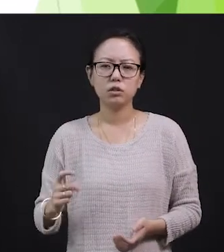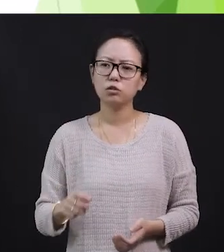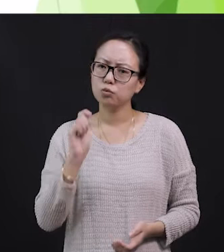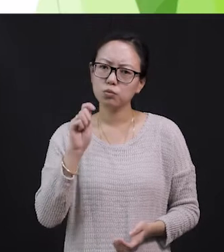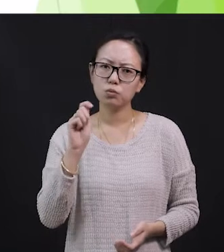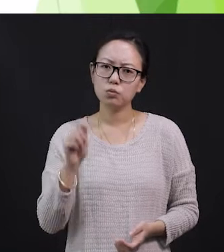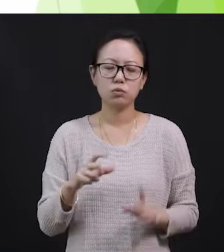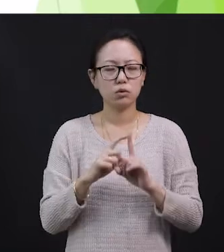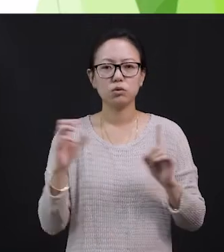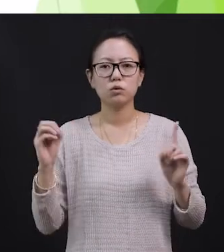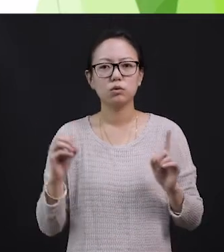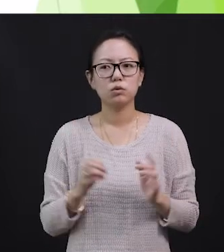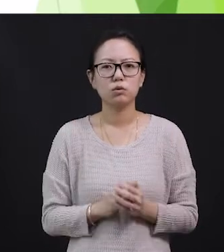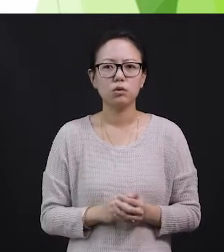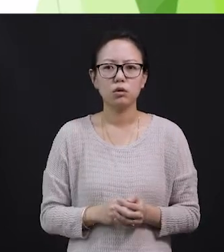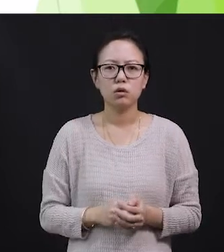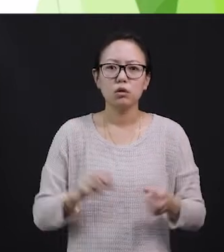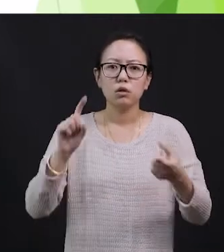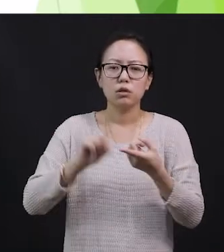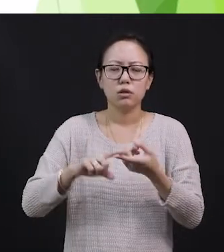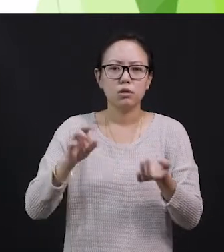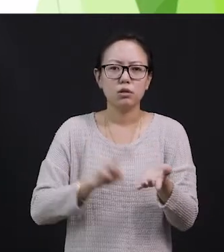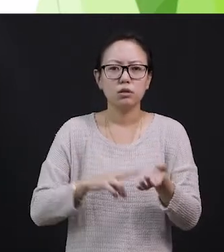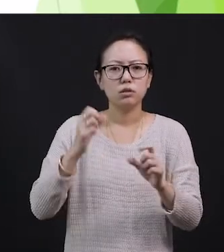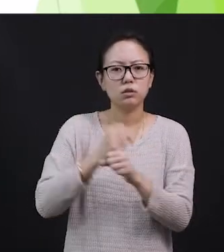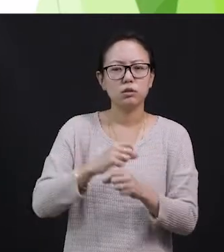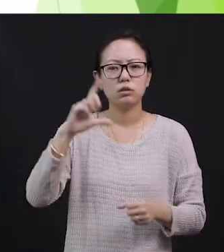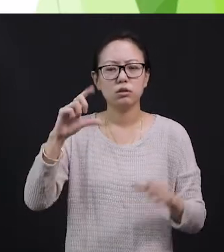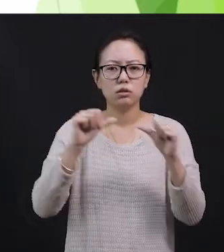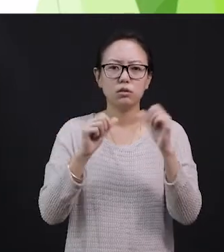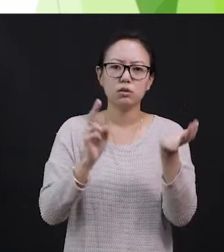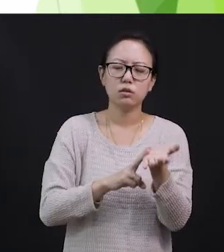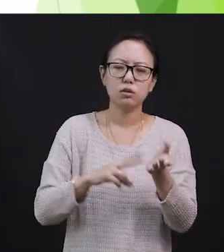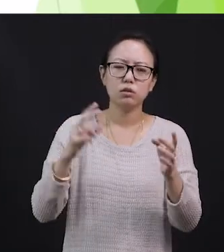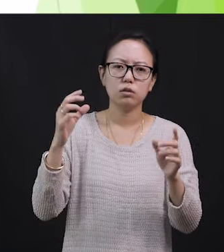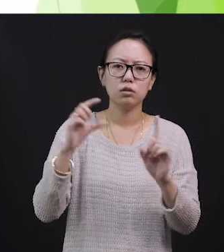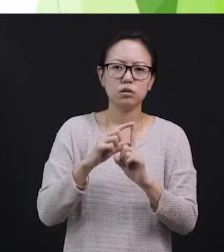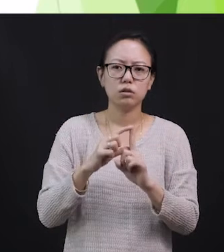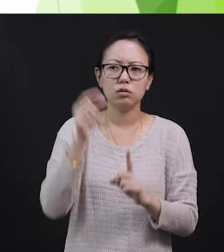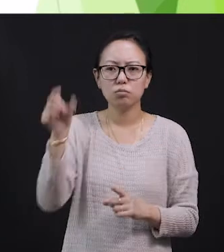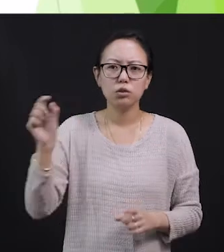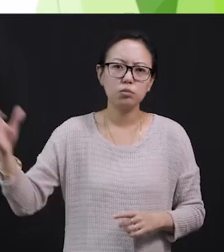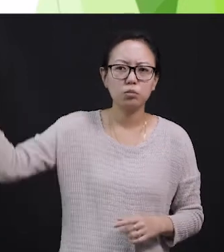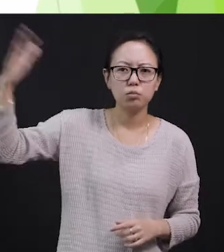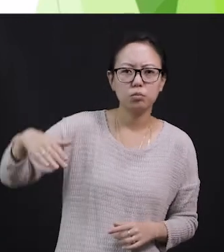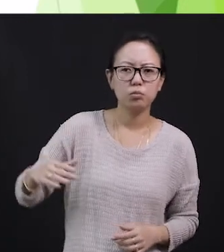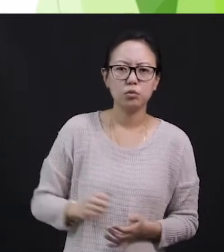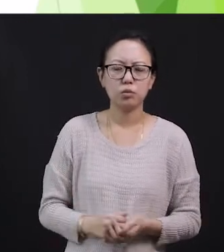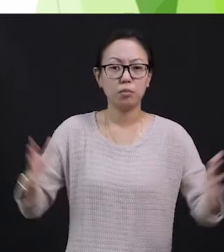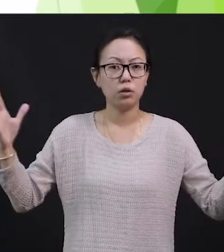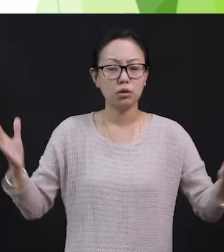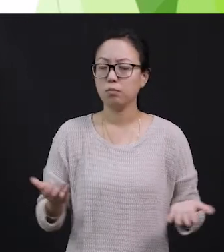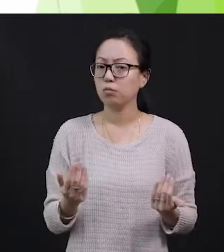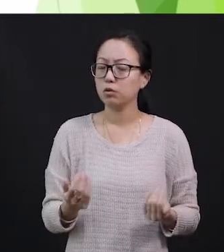have local recruits. So their only option was to employ educated Indians who could be less expensive than the Europeans. So